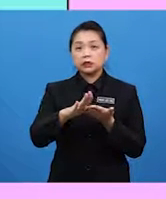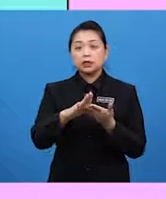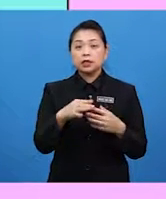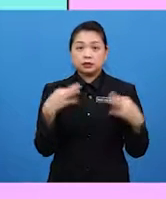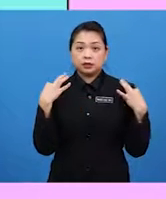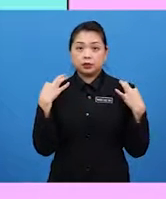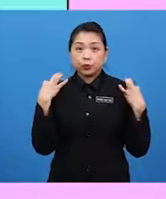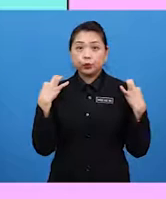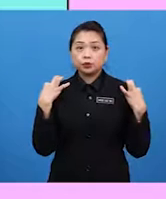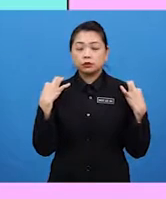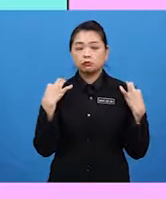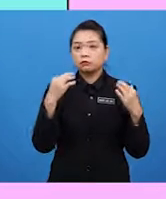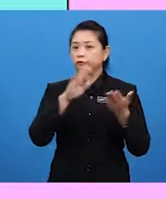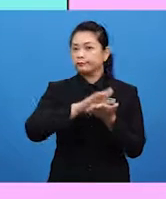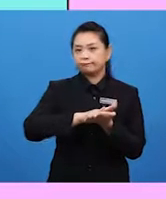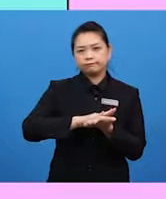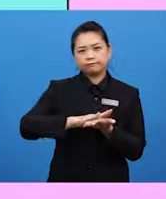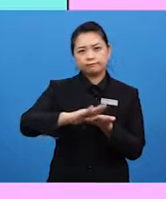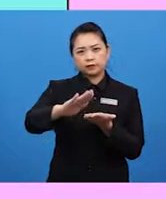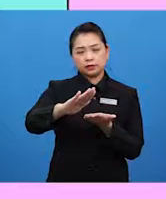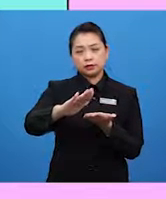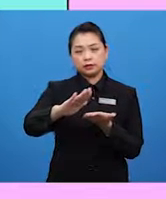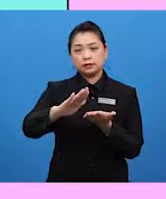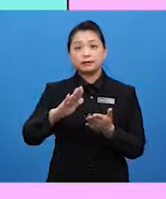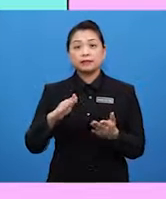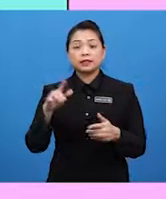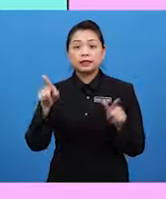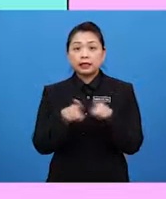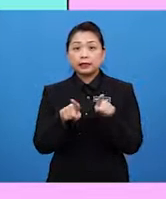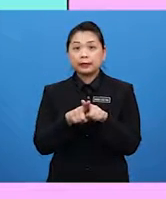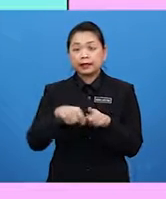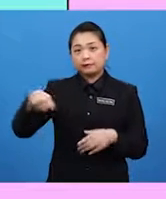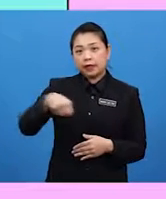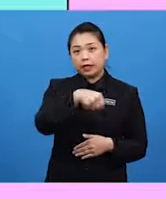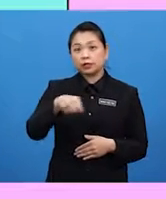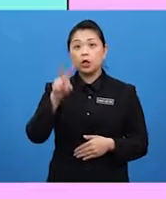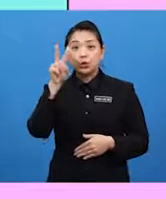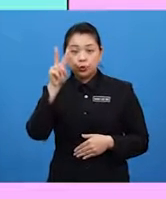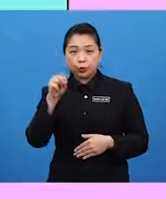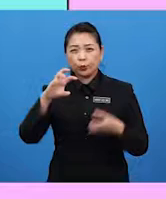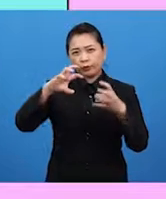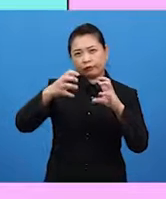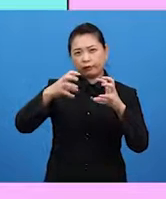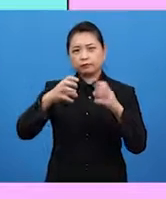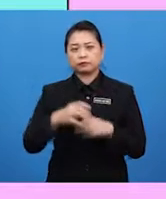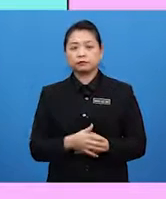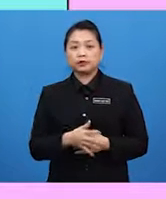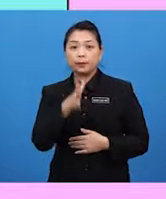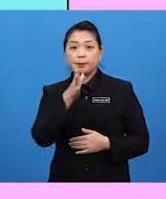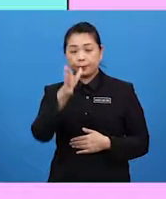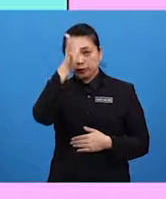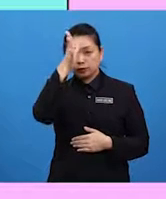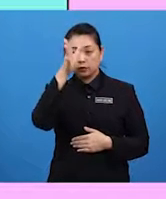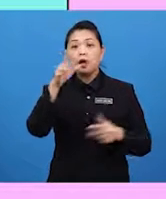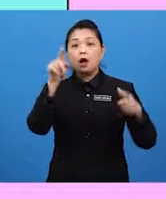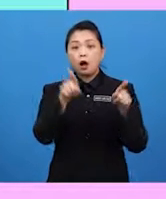are also neat, as if it has been ironed and has no crumples. The parent is also shocked